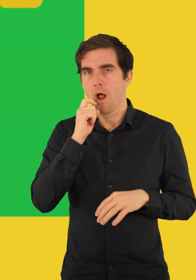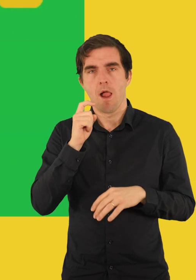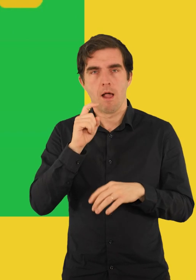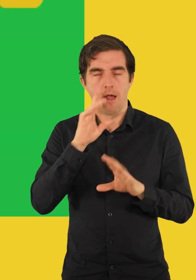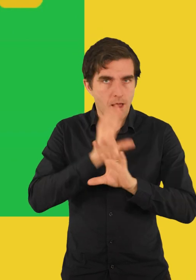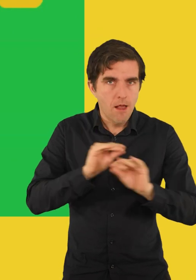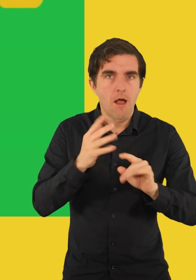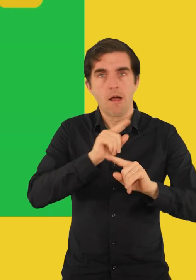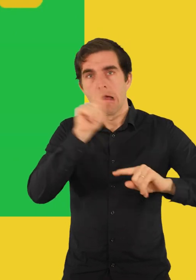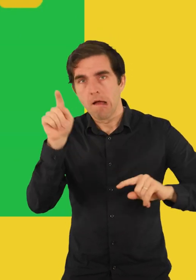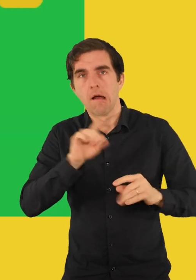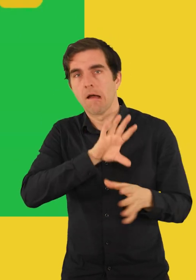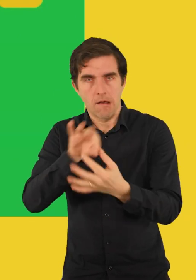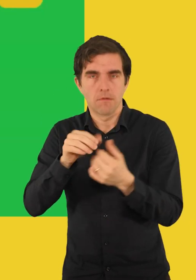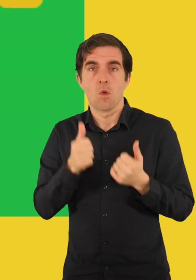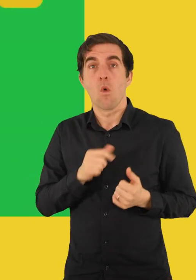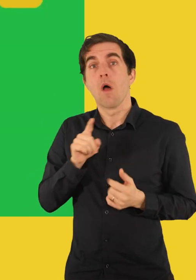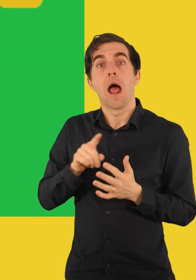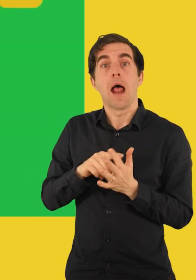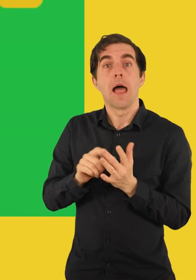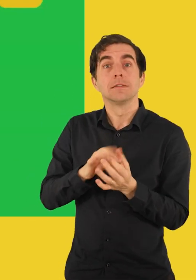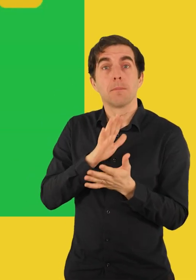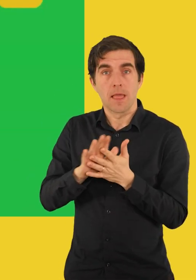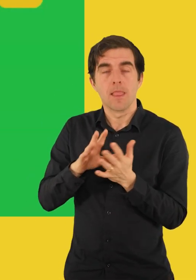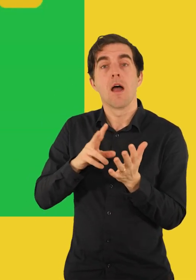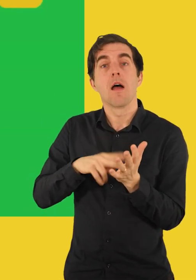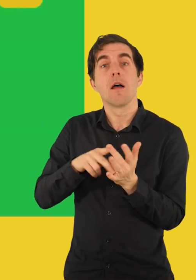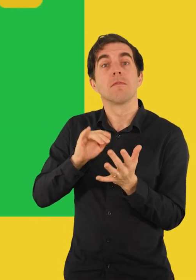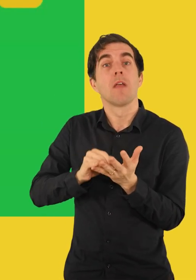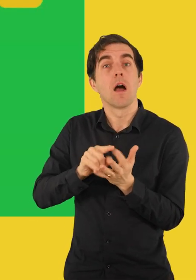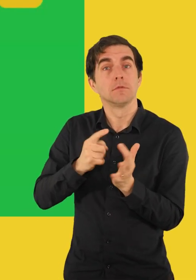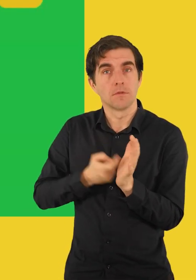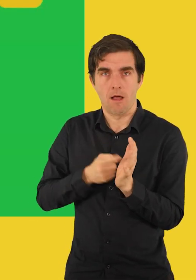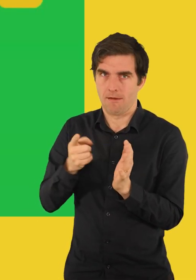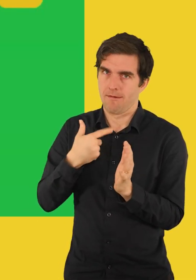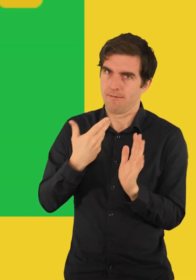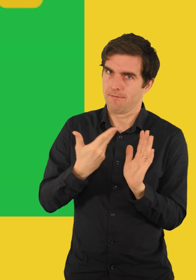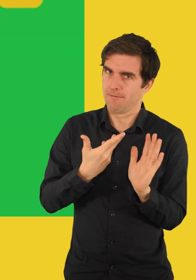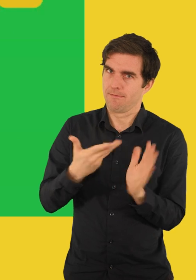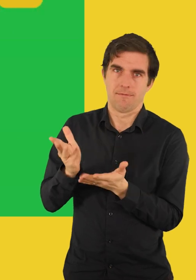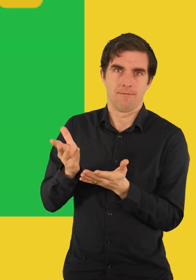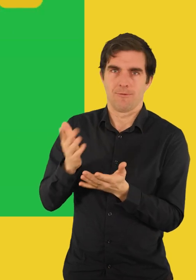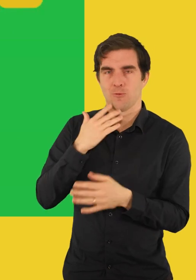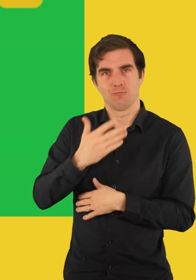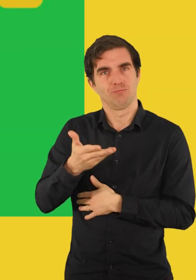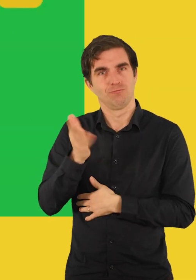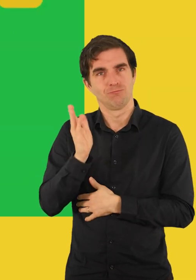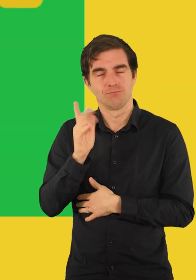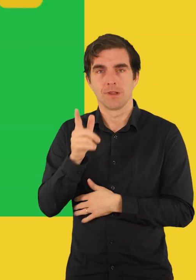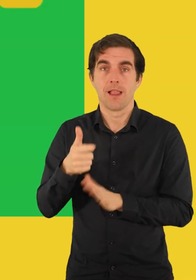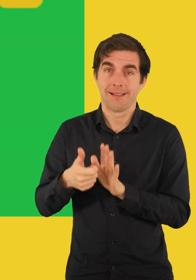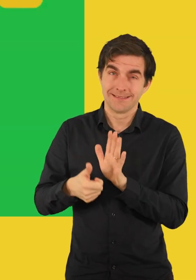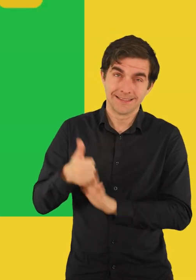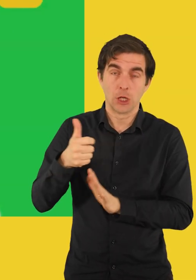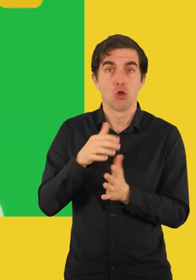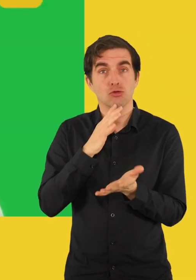it as we end. So without further ado, I'll hand over to Elsbeth Visser, who's